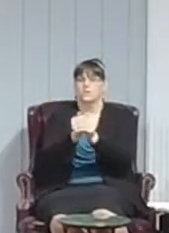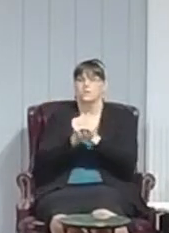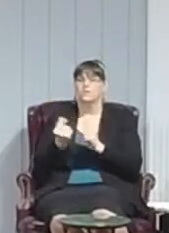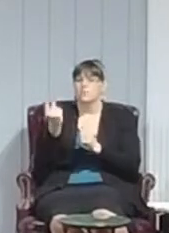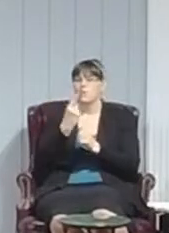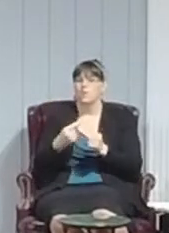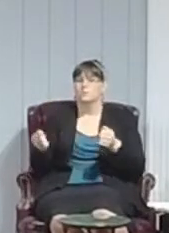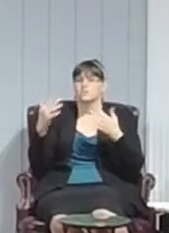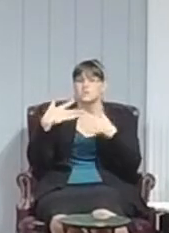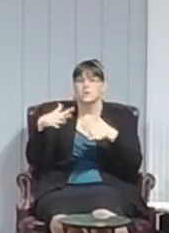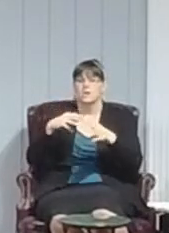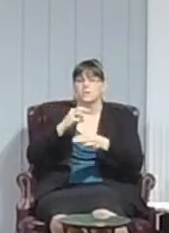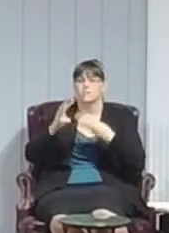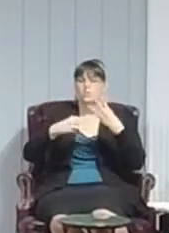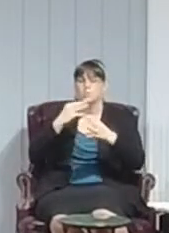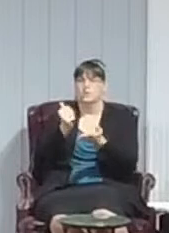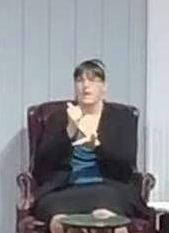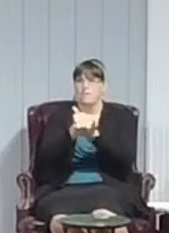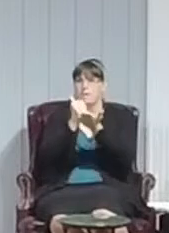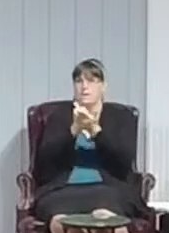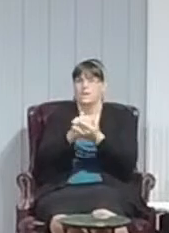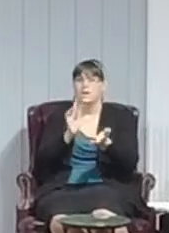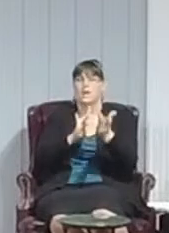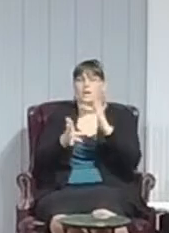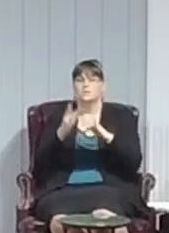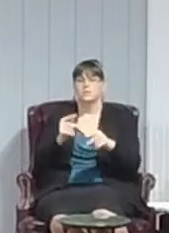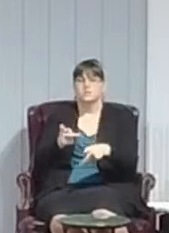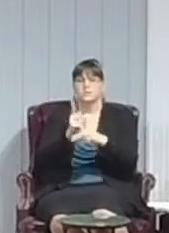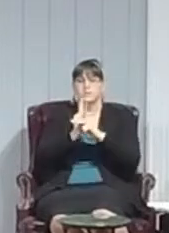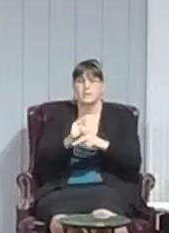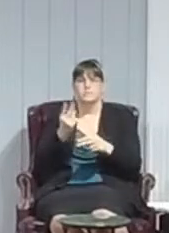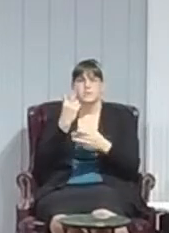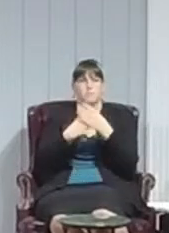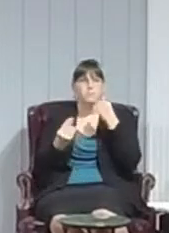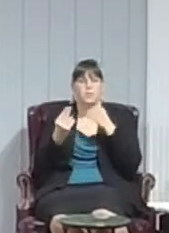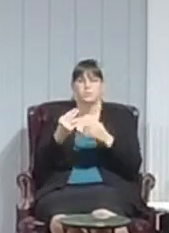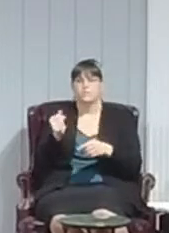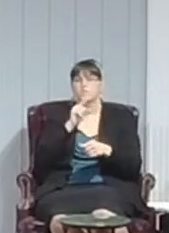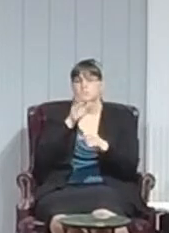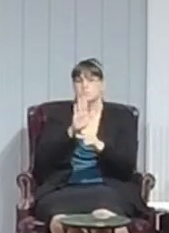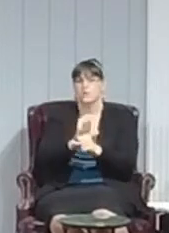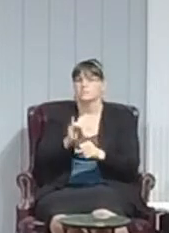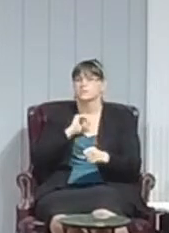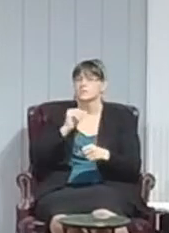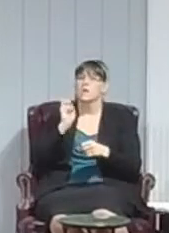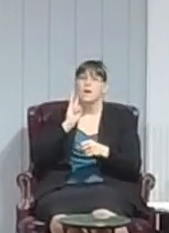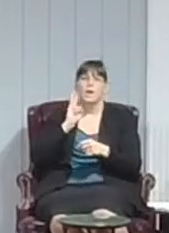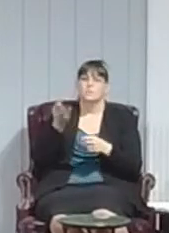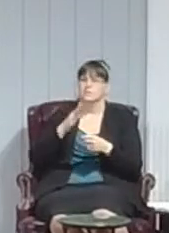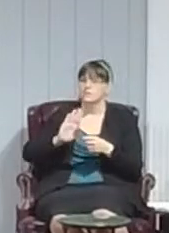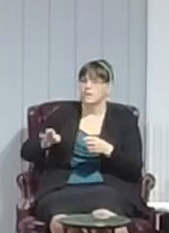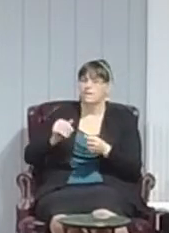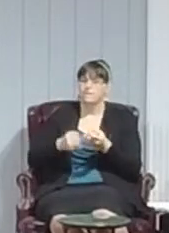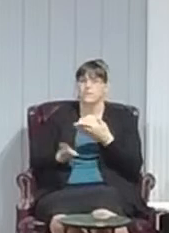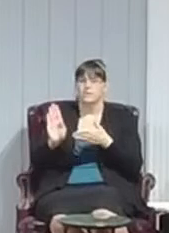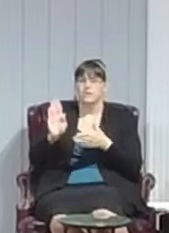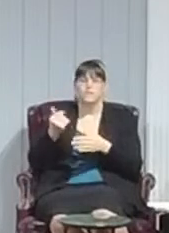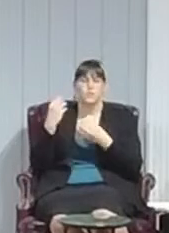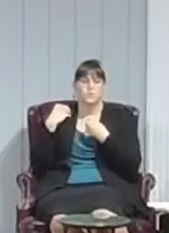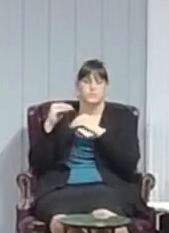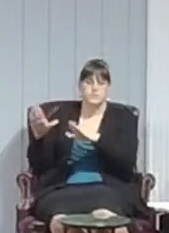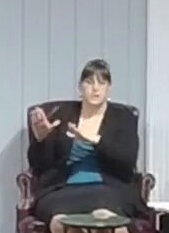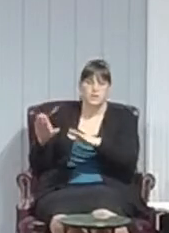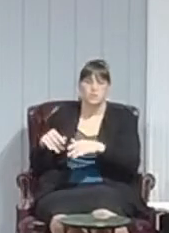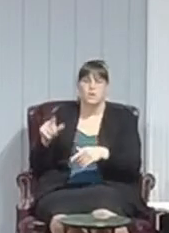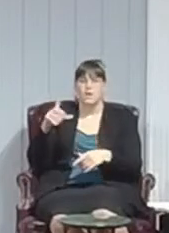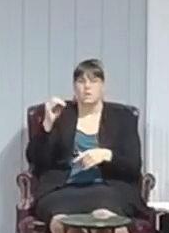unto the end of the world. Amen. And Jesus keeps both of those promises. I will never leave thee nor forsake thee. And the promise, lo, I am with you